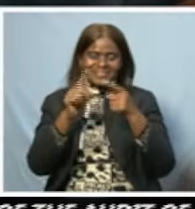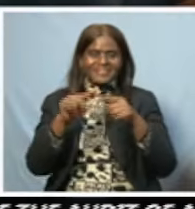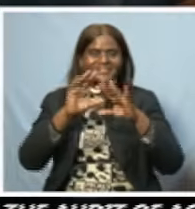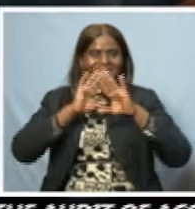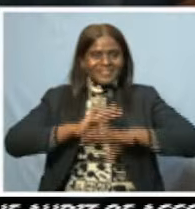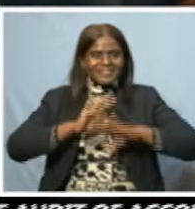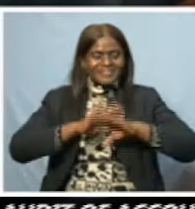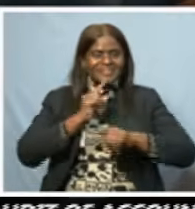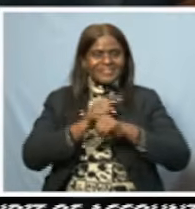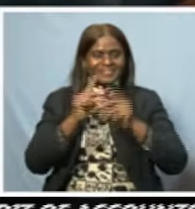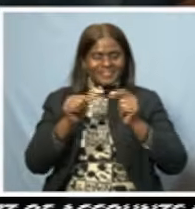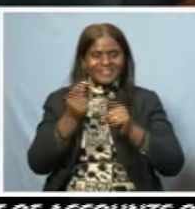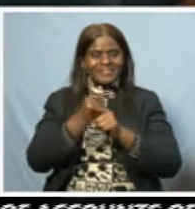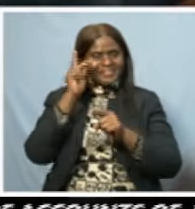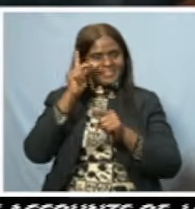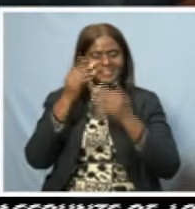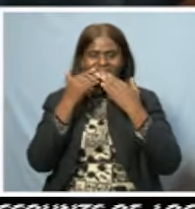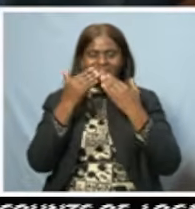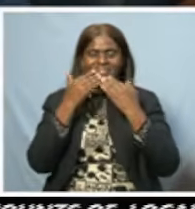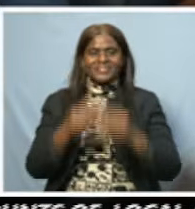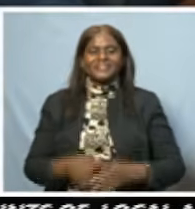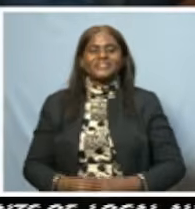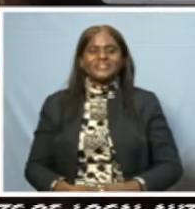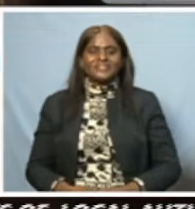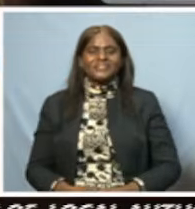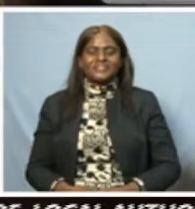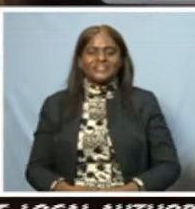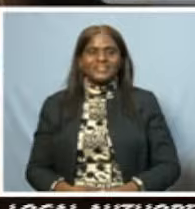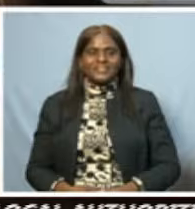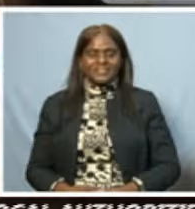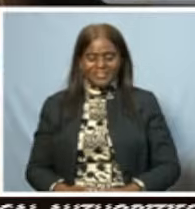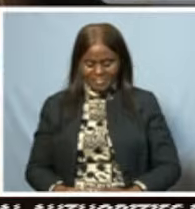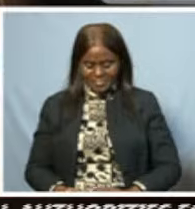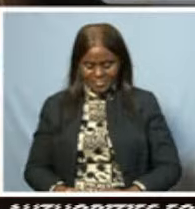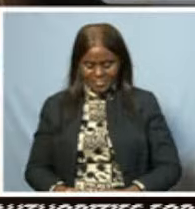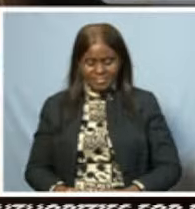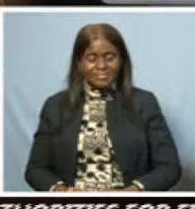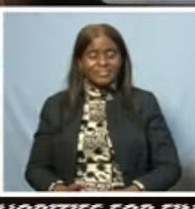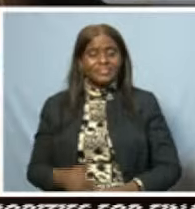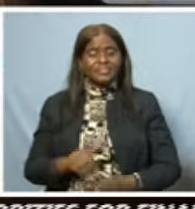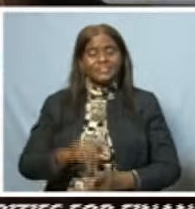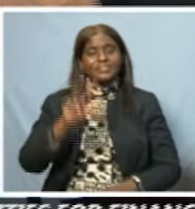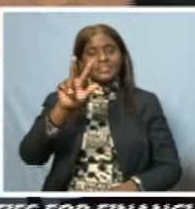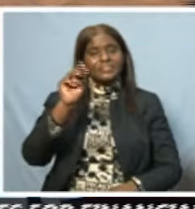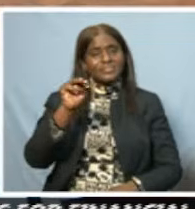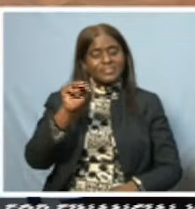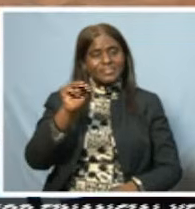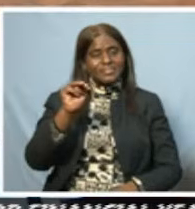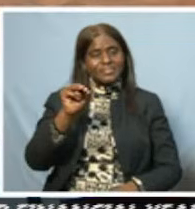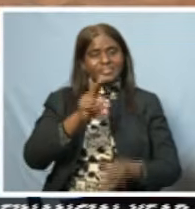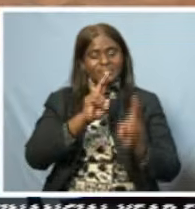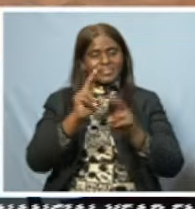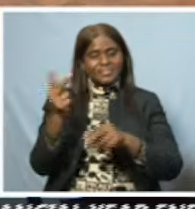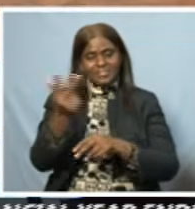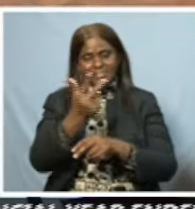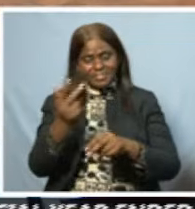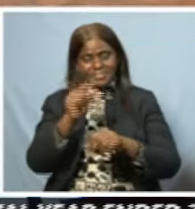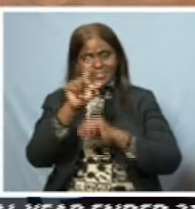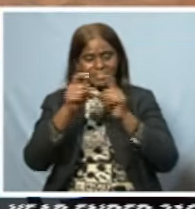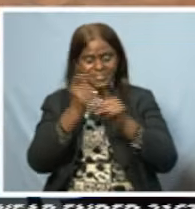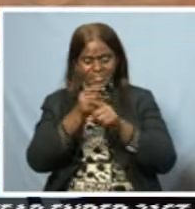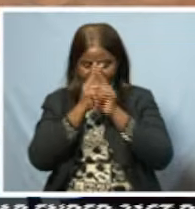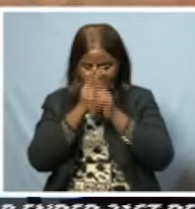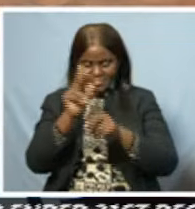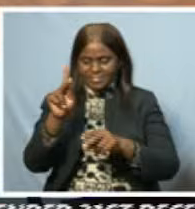down. Just arrived from Kitwe. Thank you. Okay, so CS, in 3 minutes, answer those 3 questions from